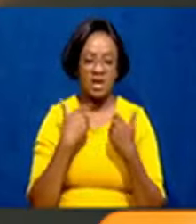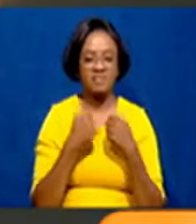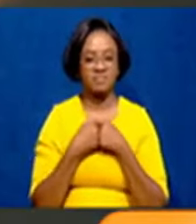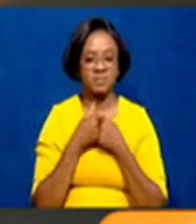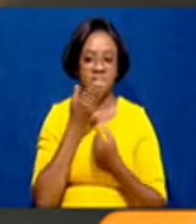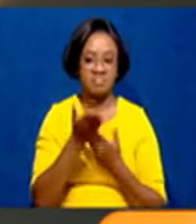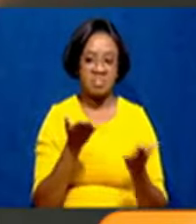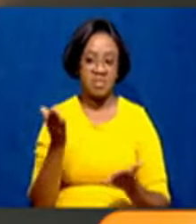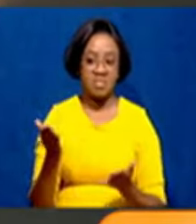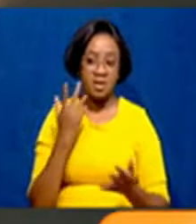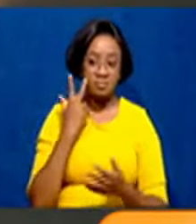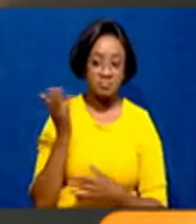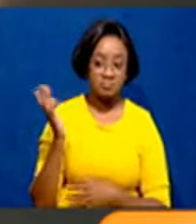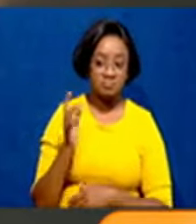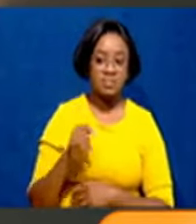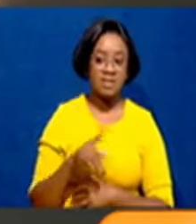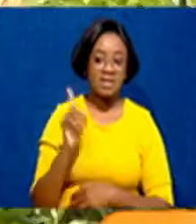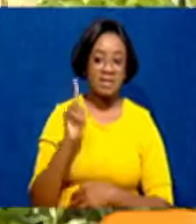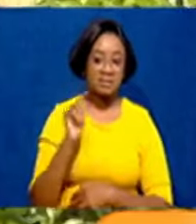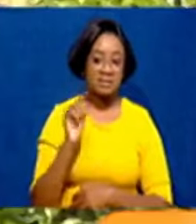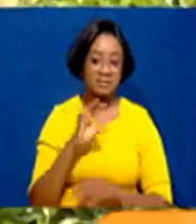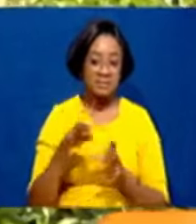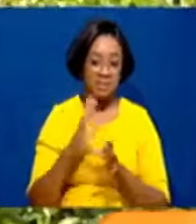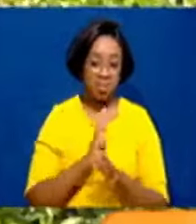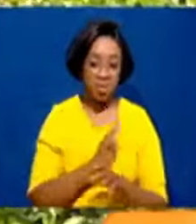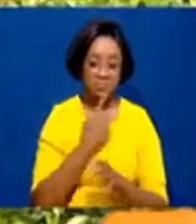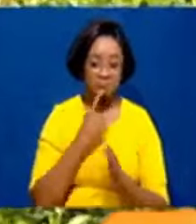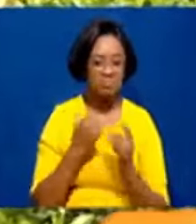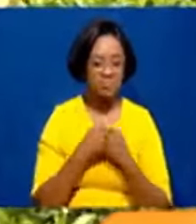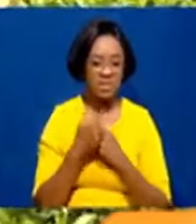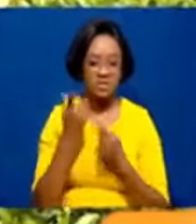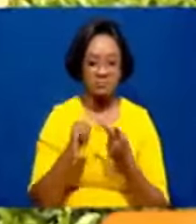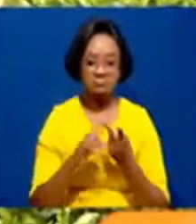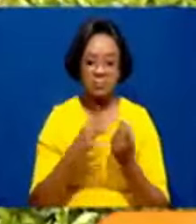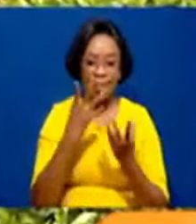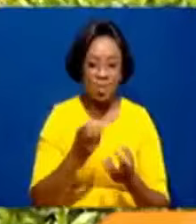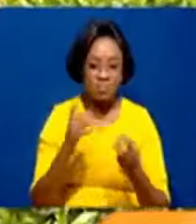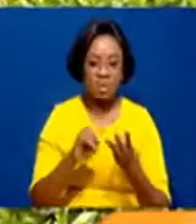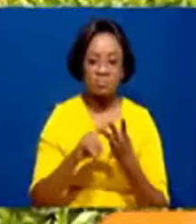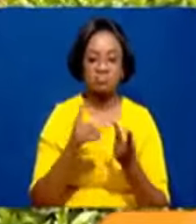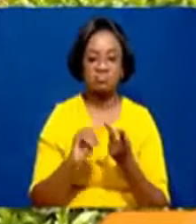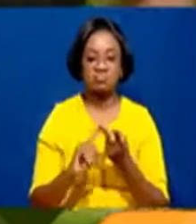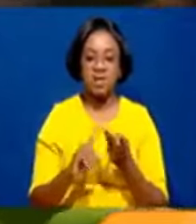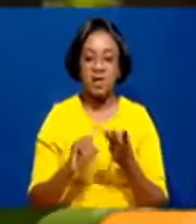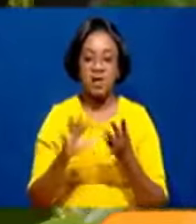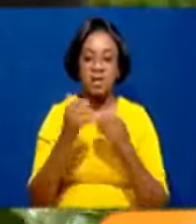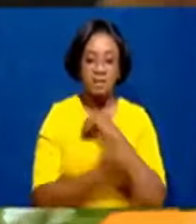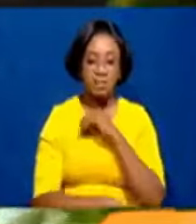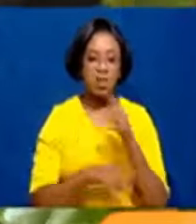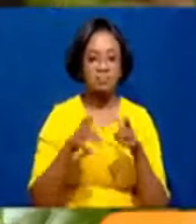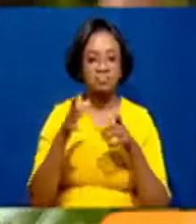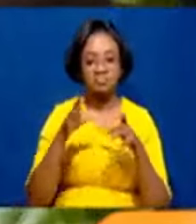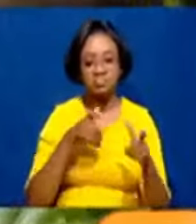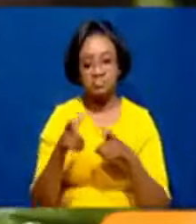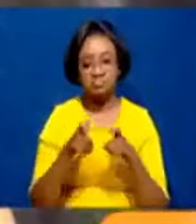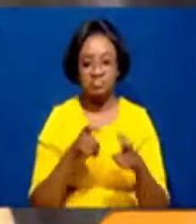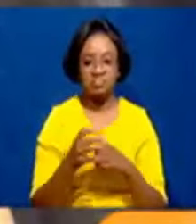which include tea prices, low earnings by growers, exploitation by middlemen, and poor corporate